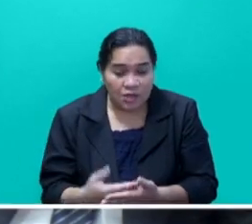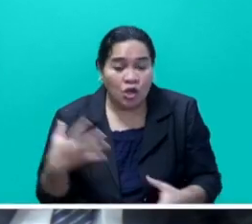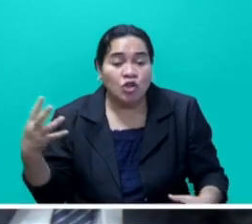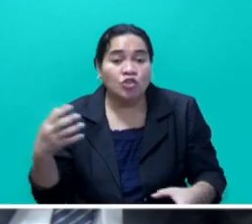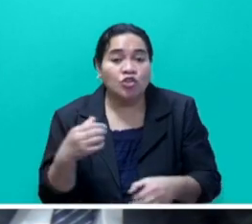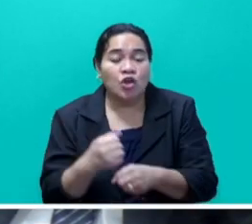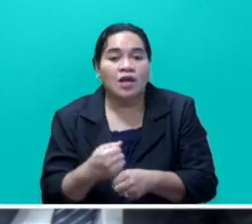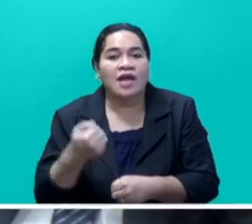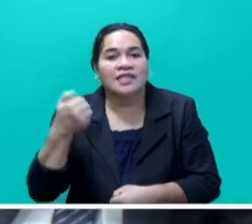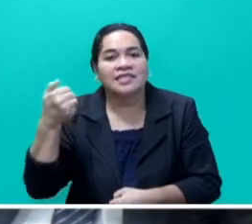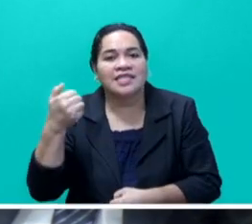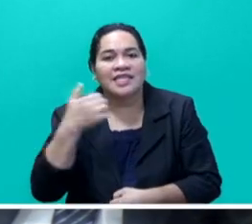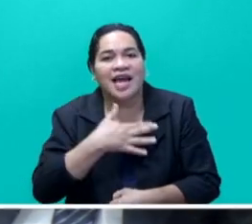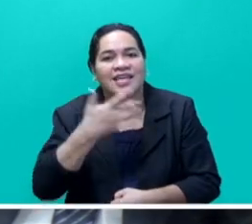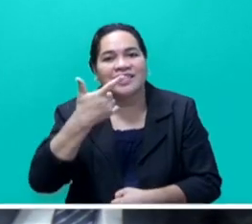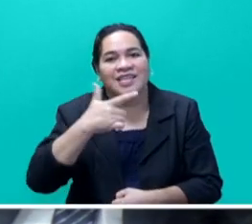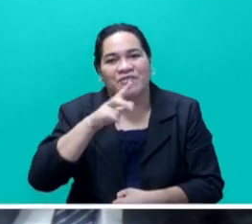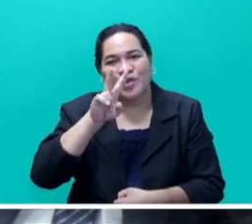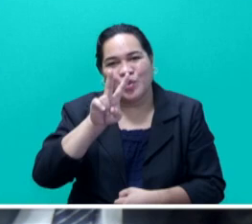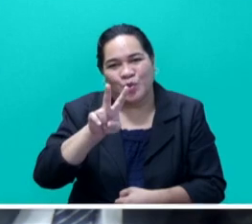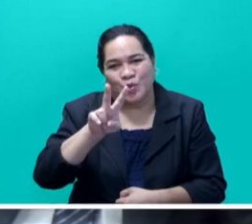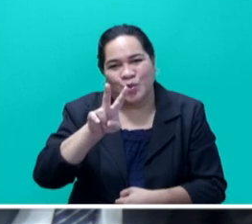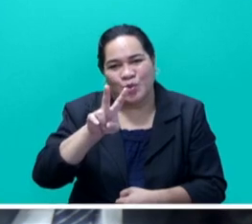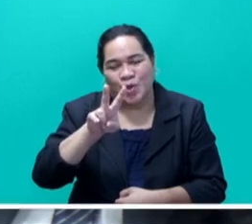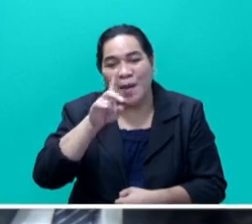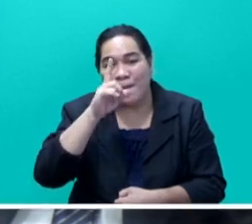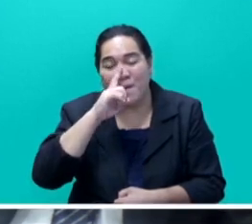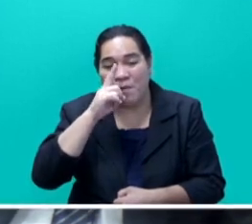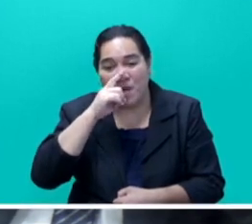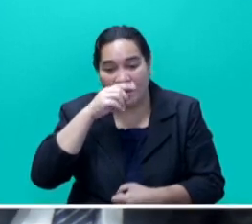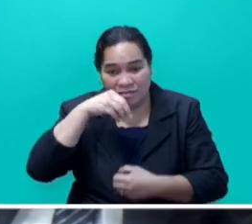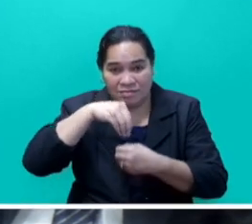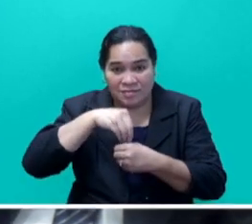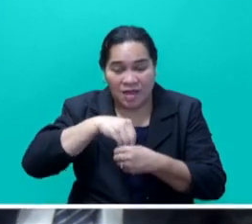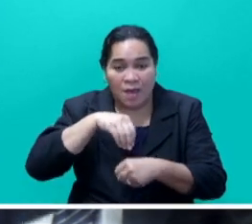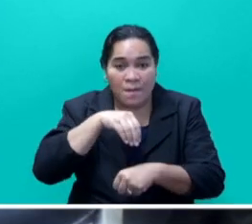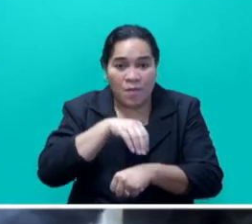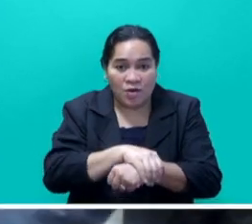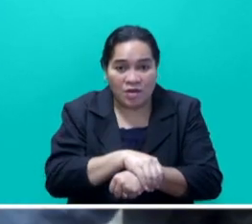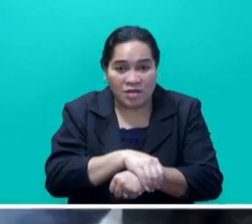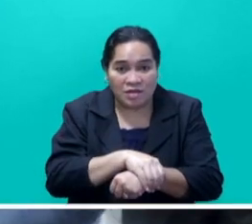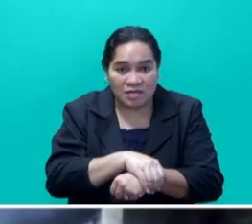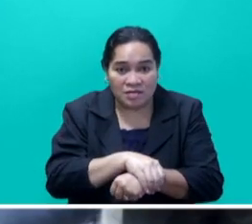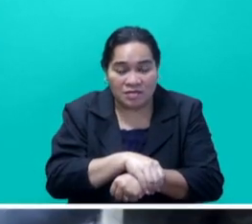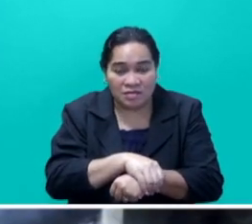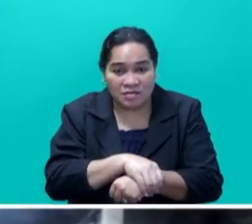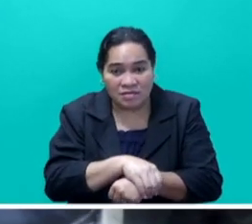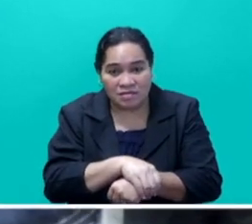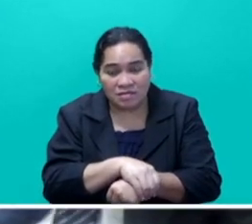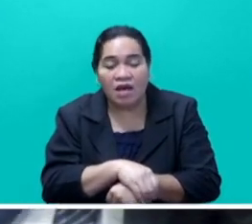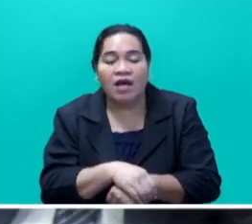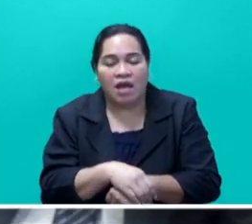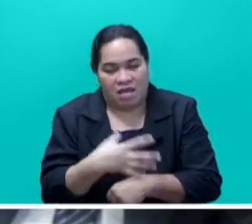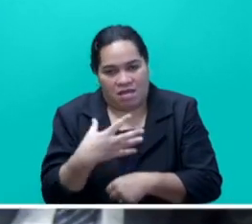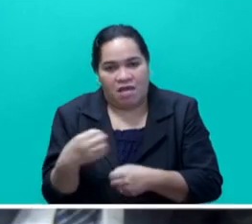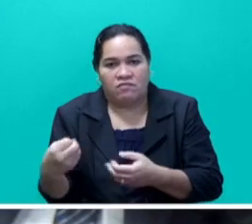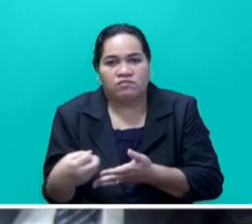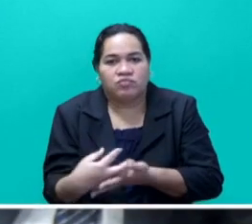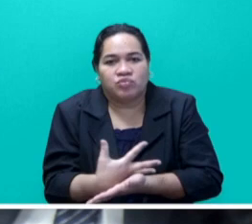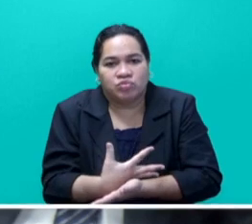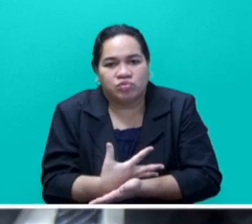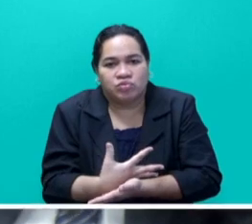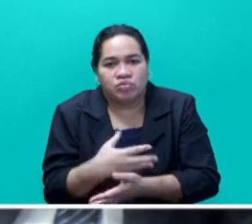about 672 personnel from the Fiji Police Force got infected as well.